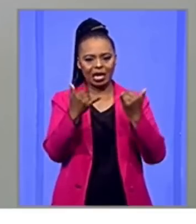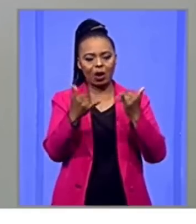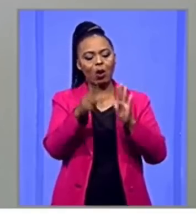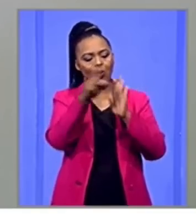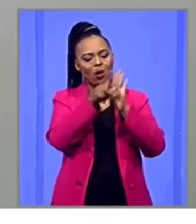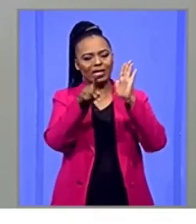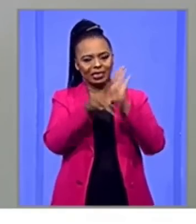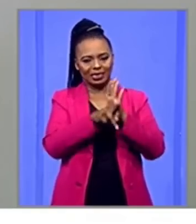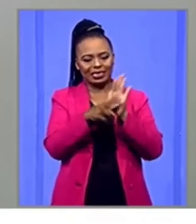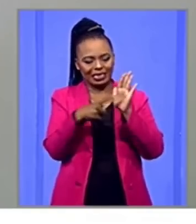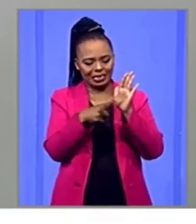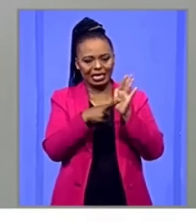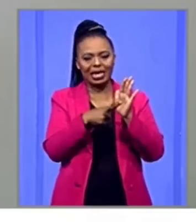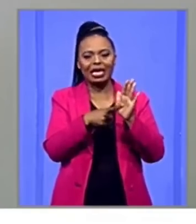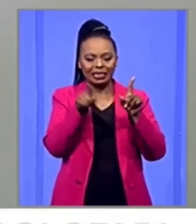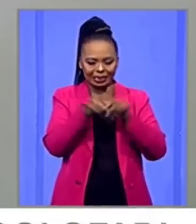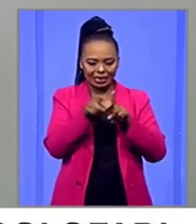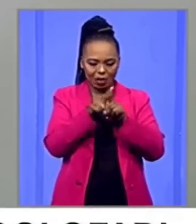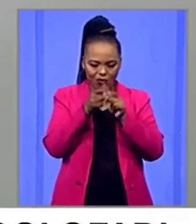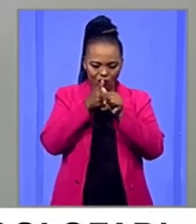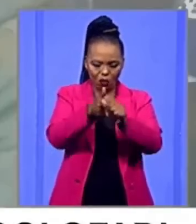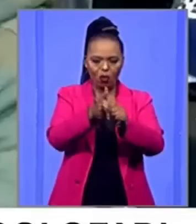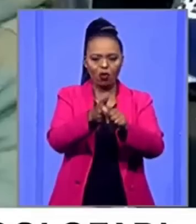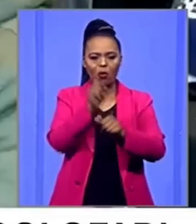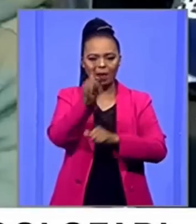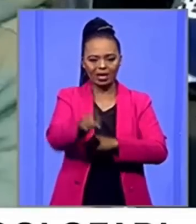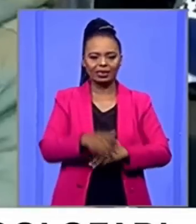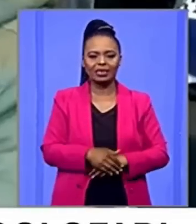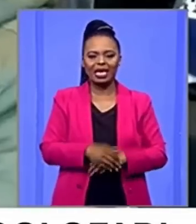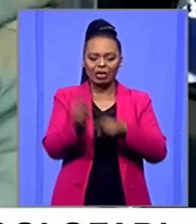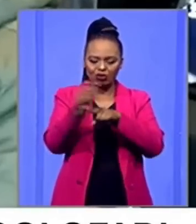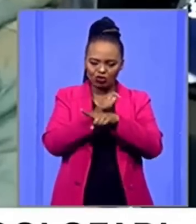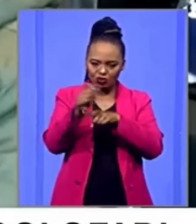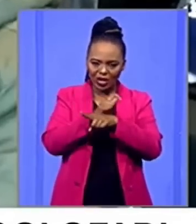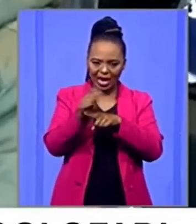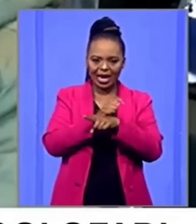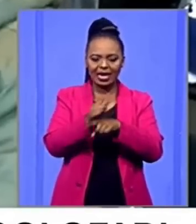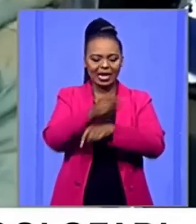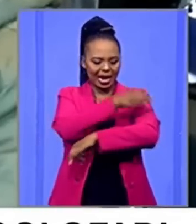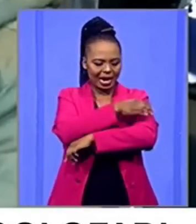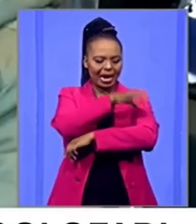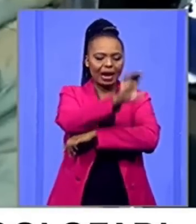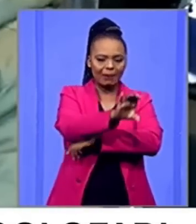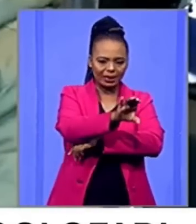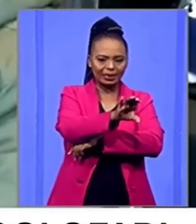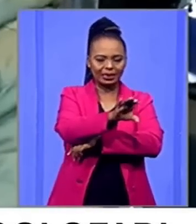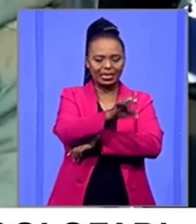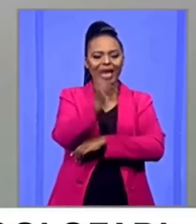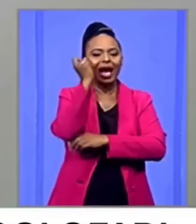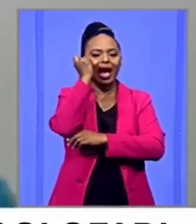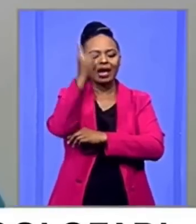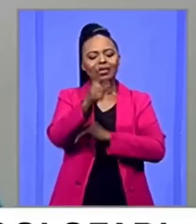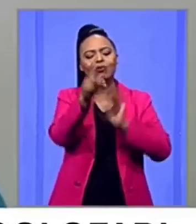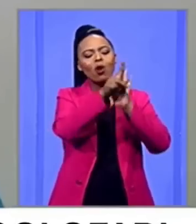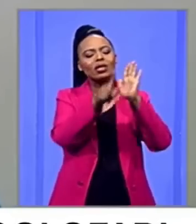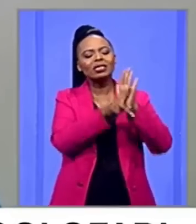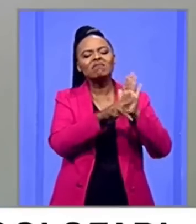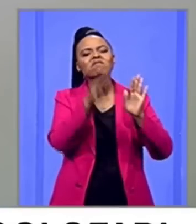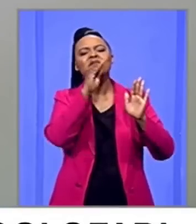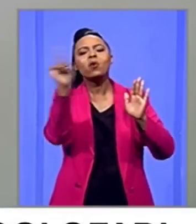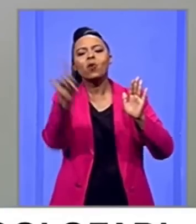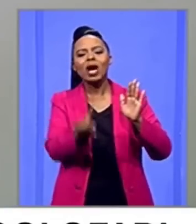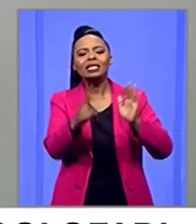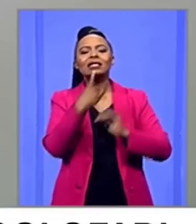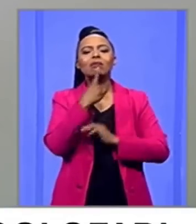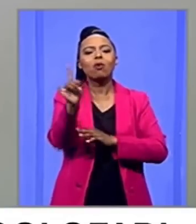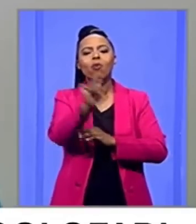se buang le bona ba trainiwa ba capacitatiwa gore ba tlhaloganye gore policy e ya reng ba tlhaloganye